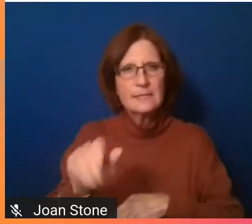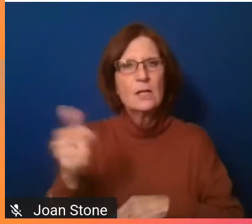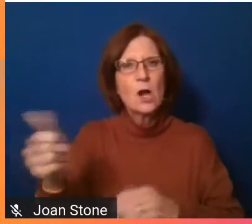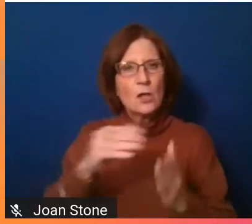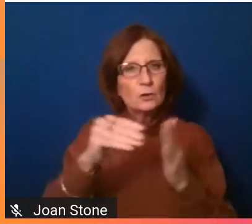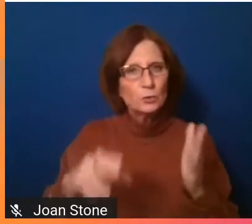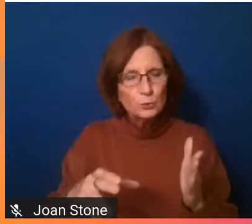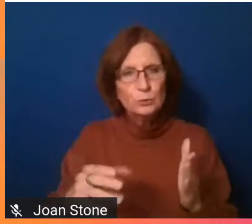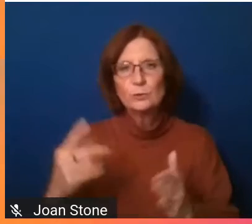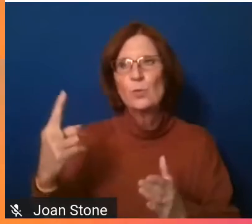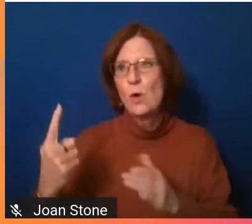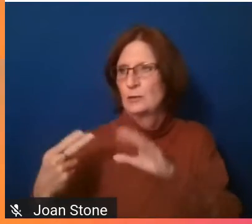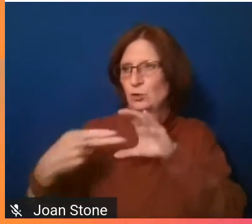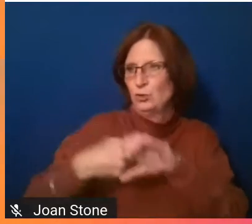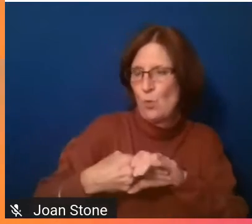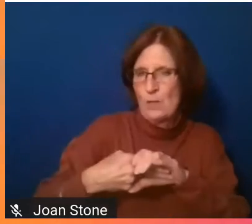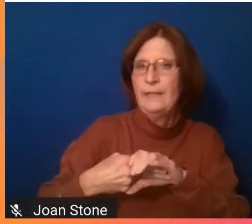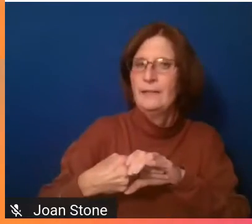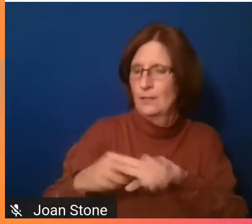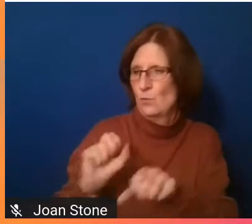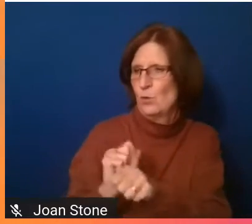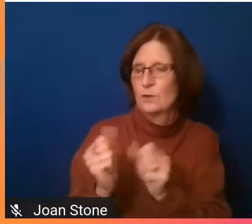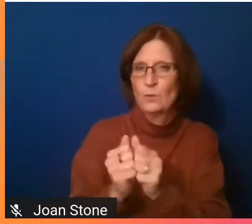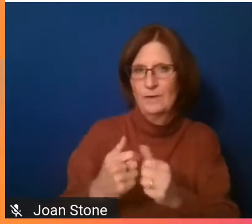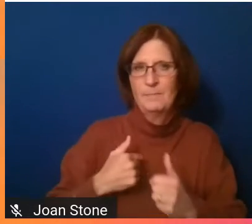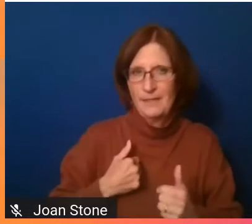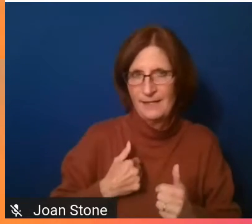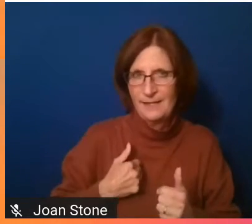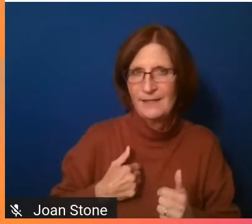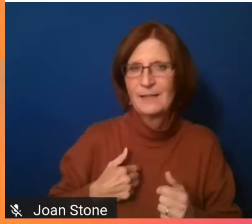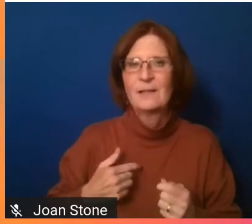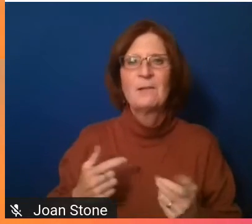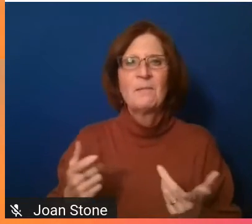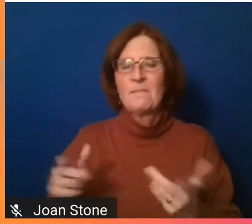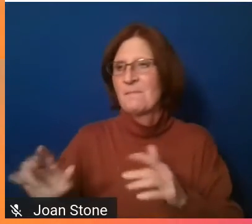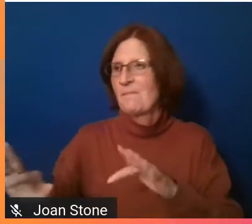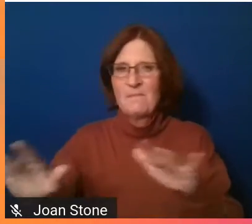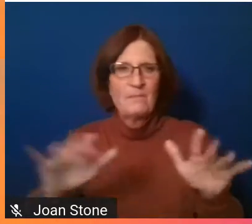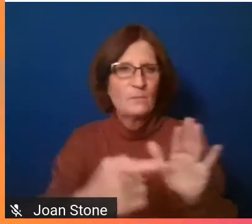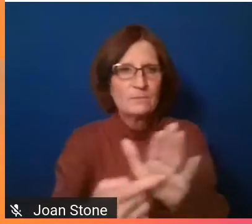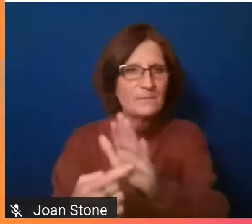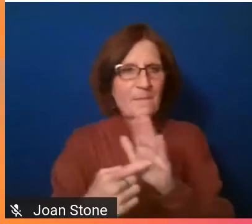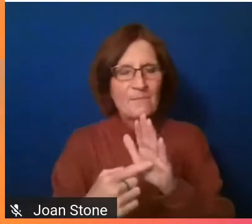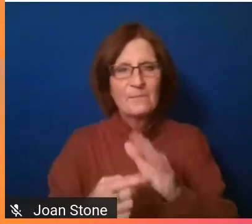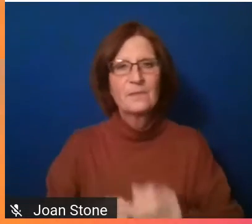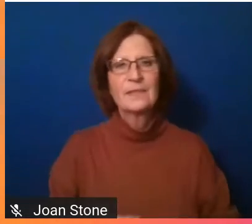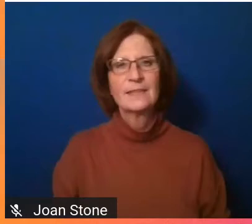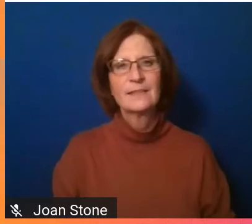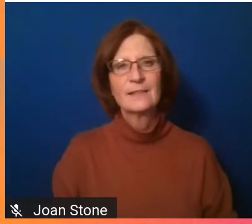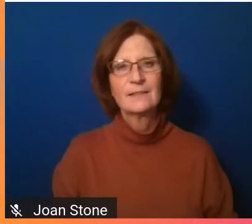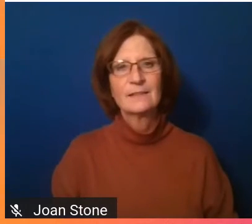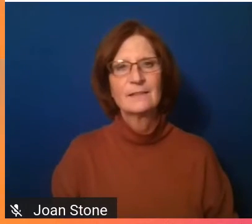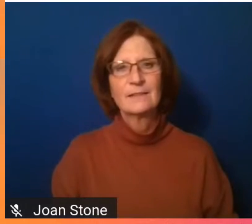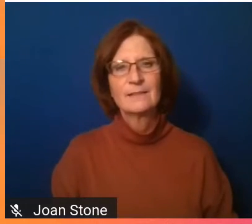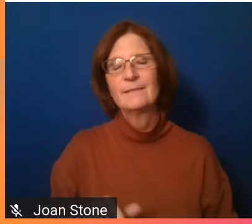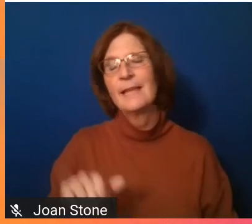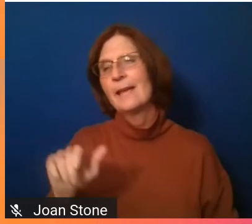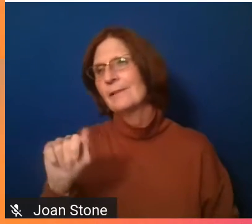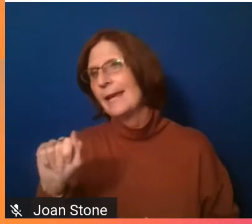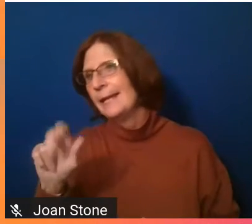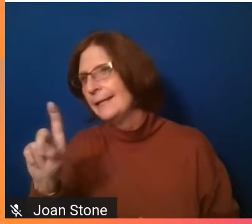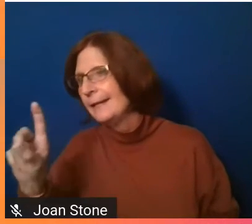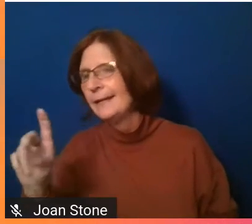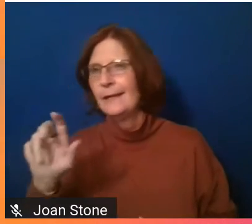film because they all they had dyscalculia, ADHD, and Asperger's and so on.